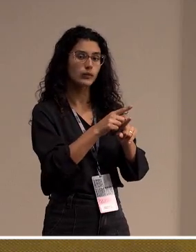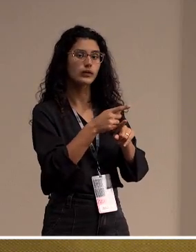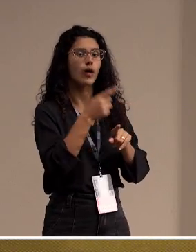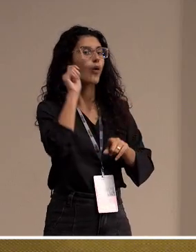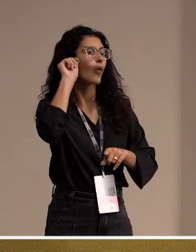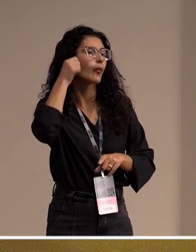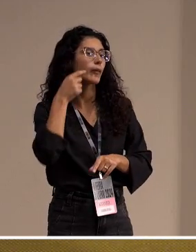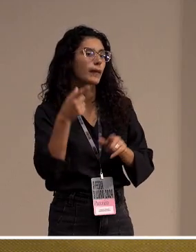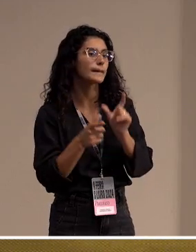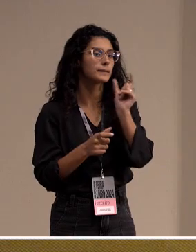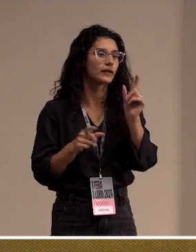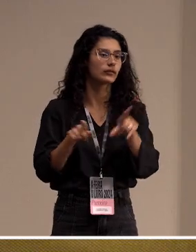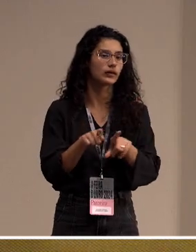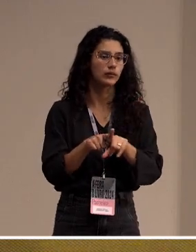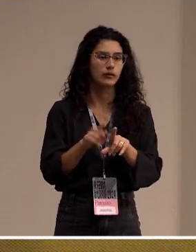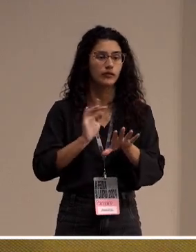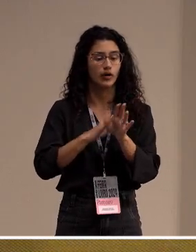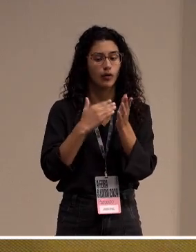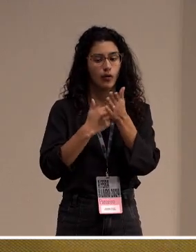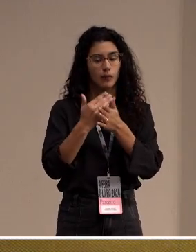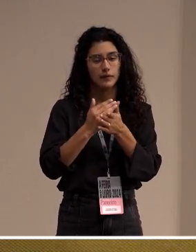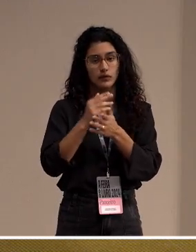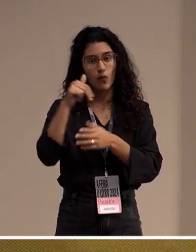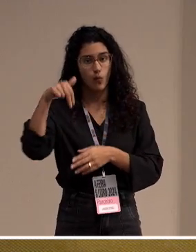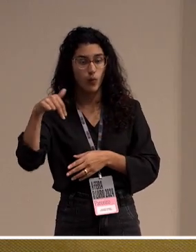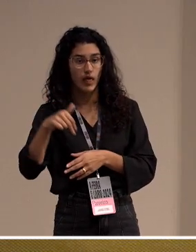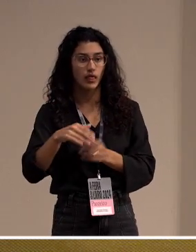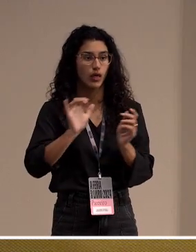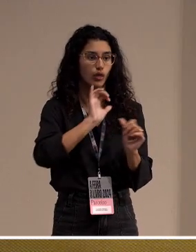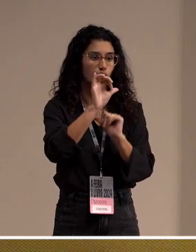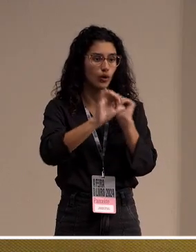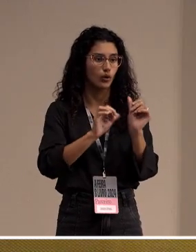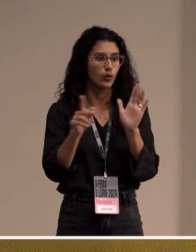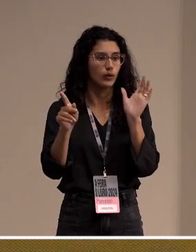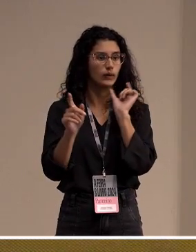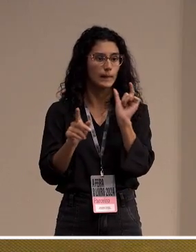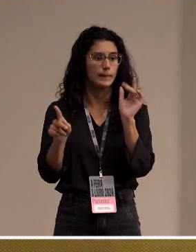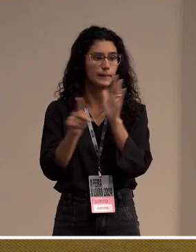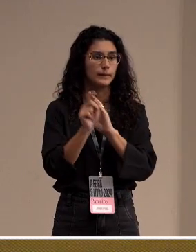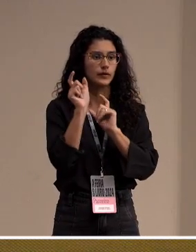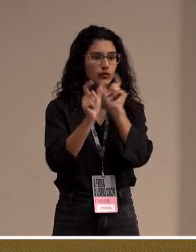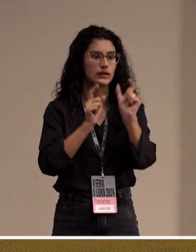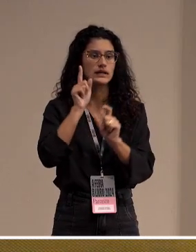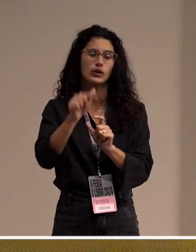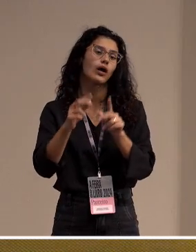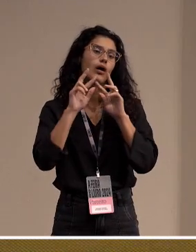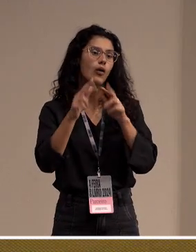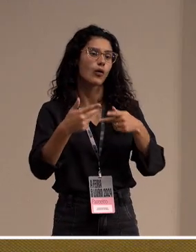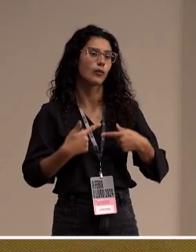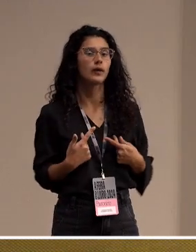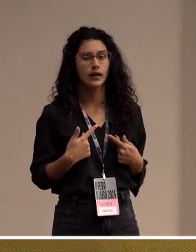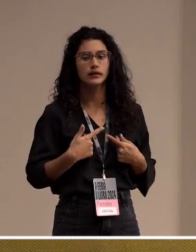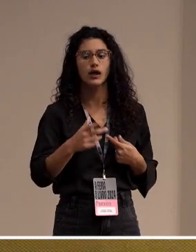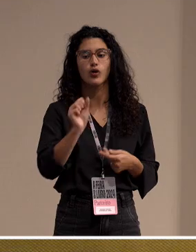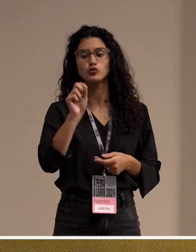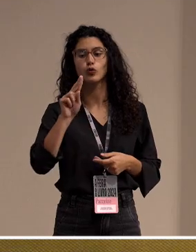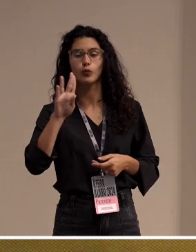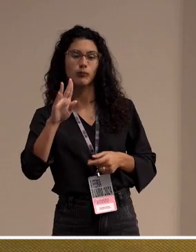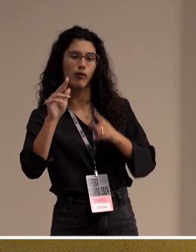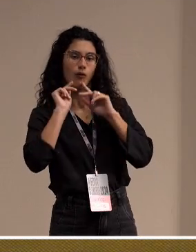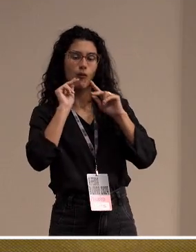a shorthand for subhuman. And one of the ways in which the language changed was